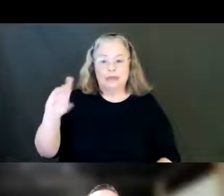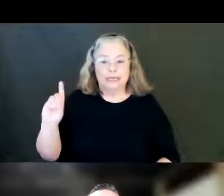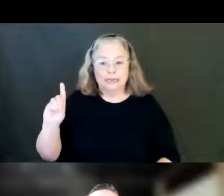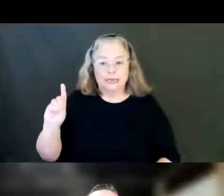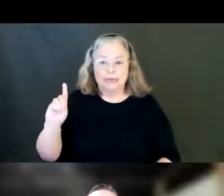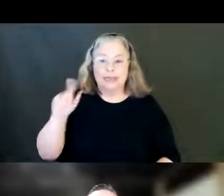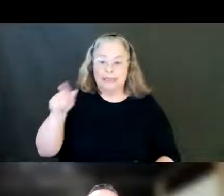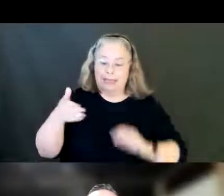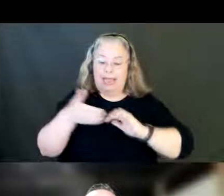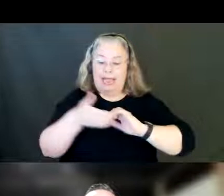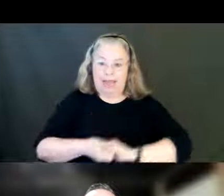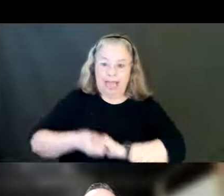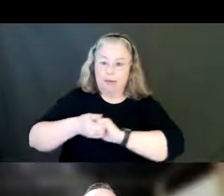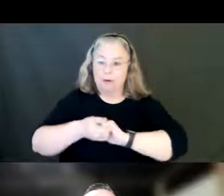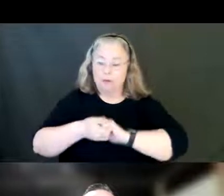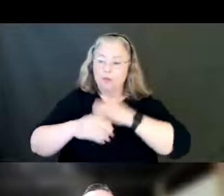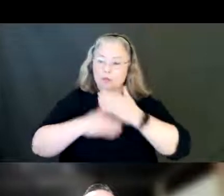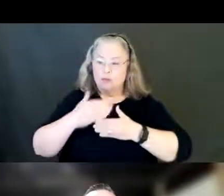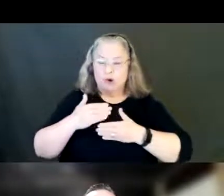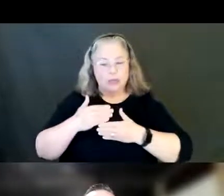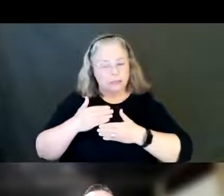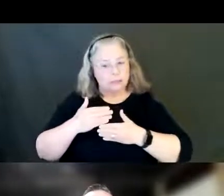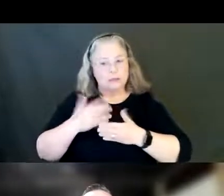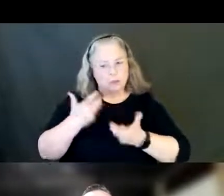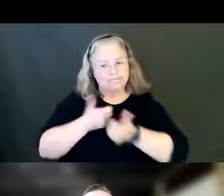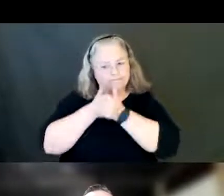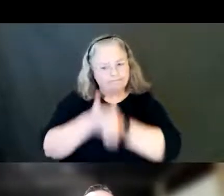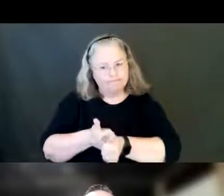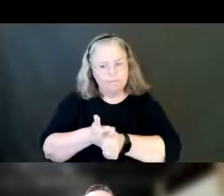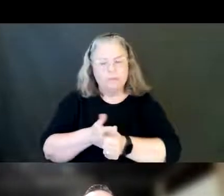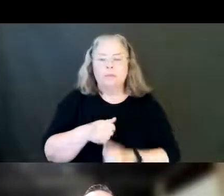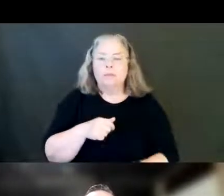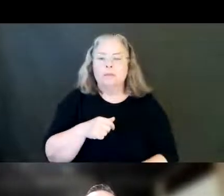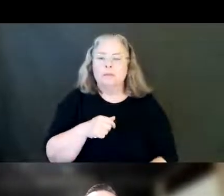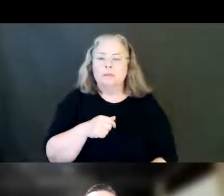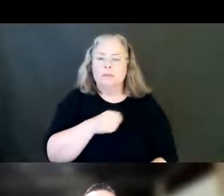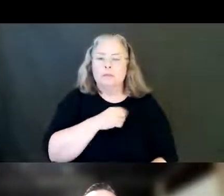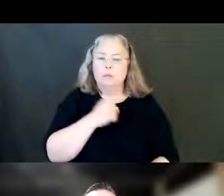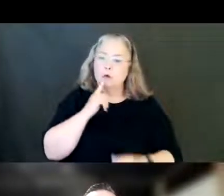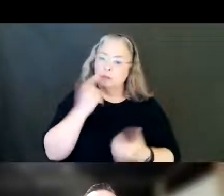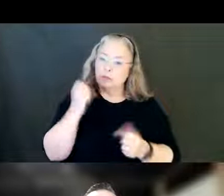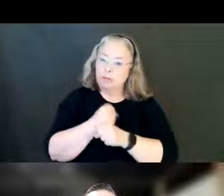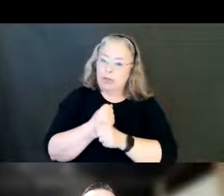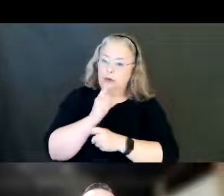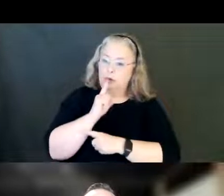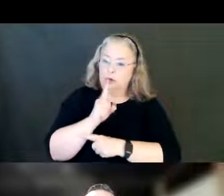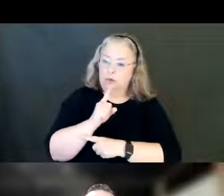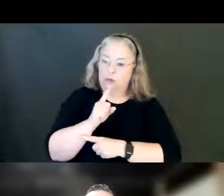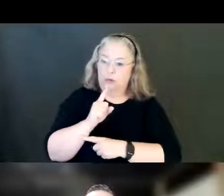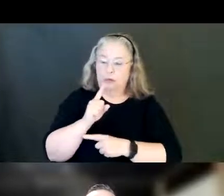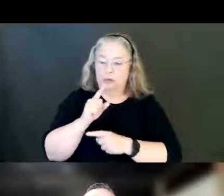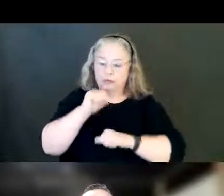collaborative process that we are dedicated to. But in order to ensure that we're kind of framing